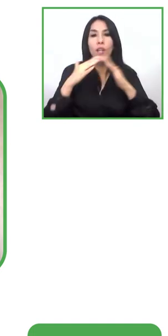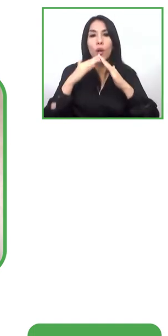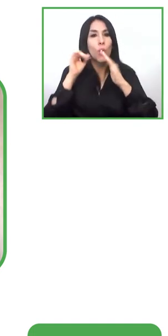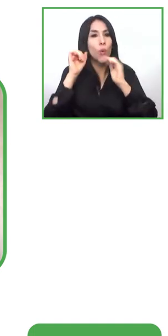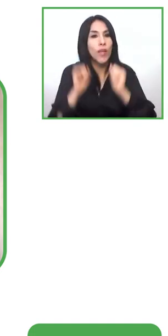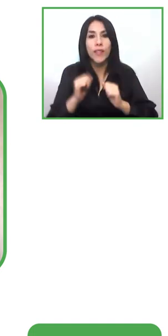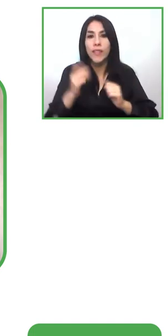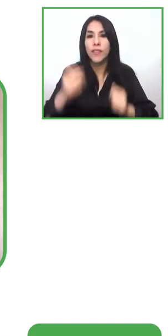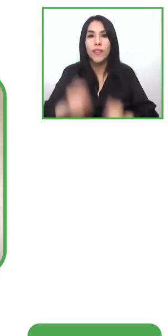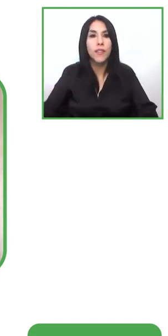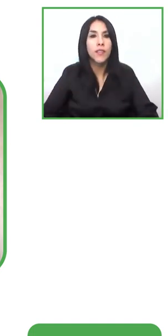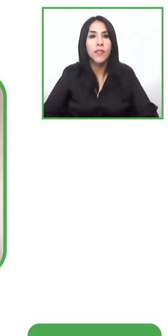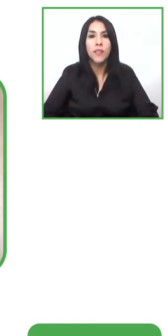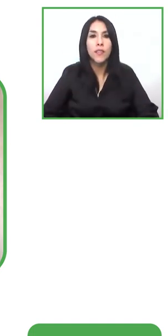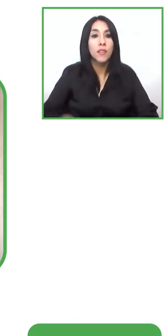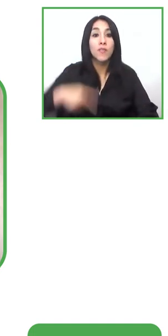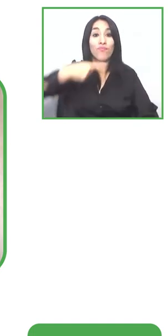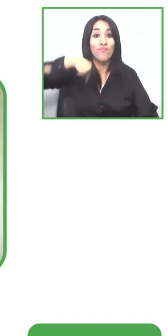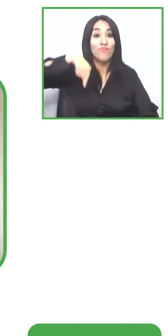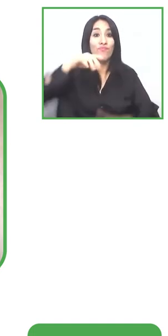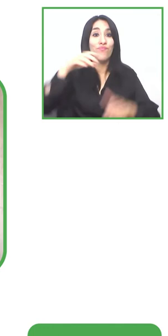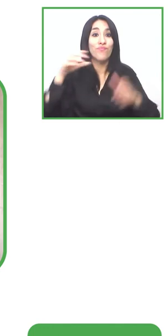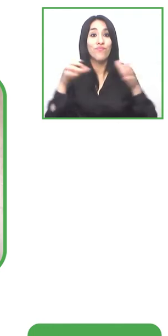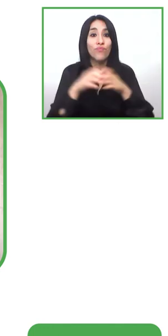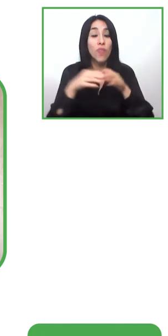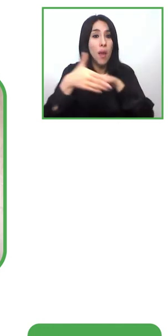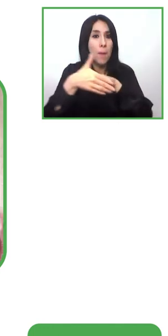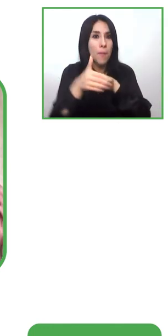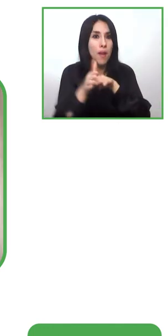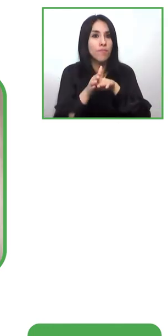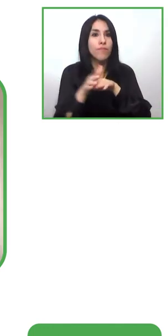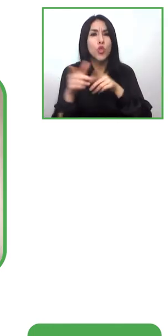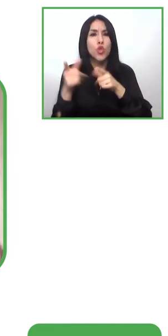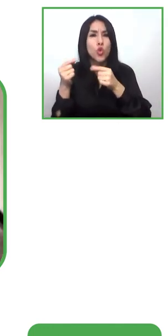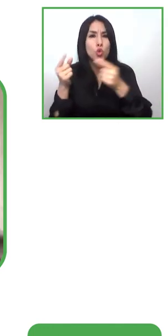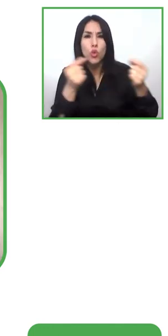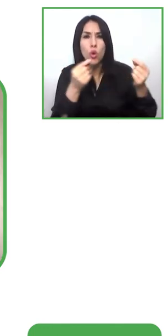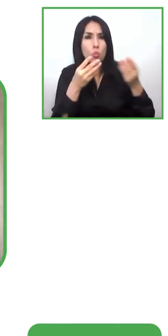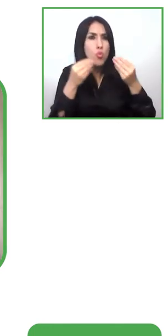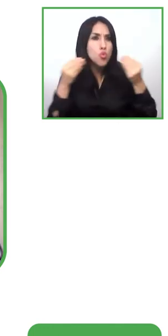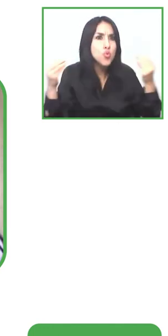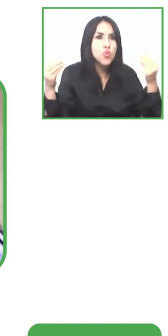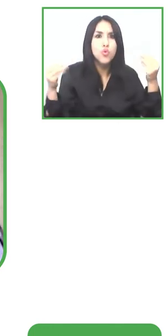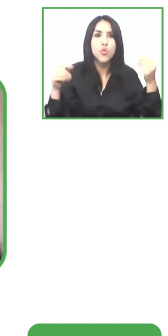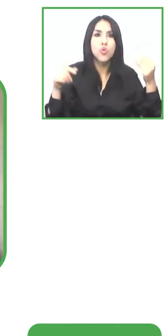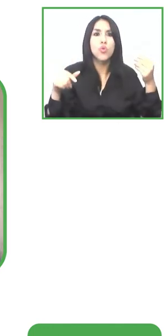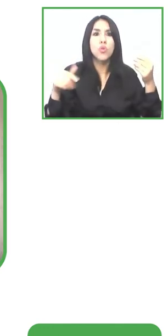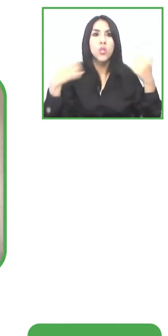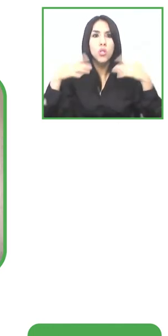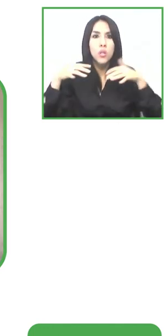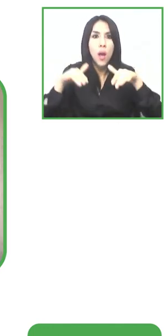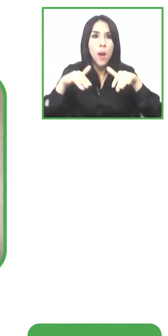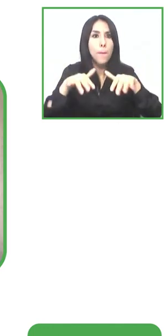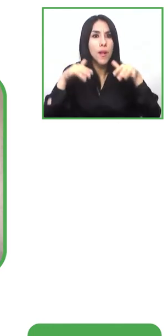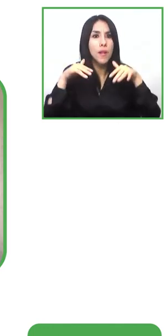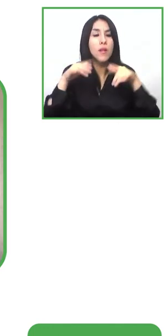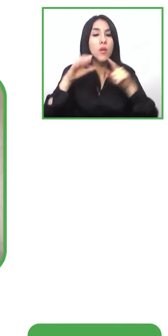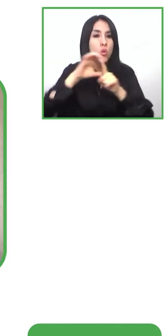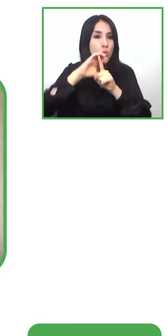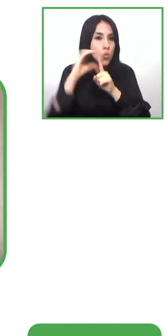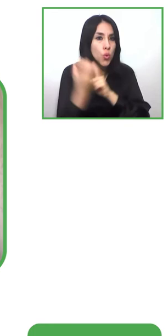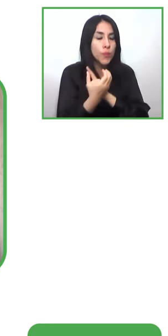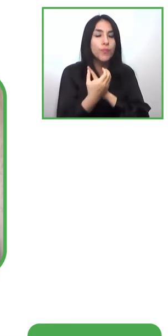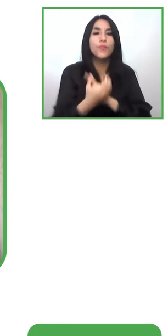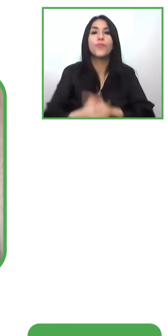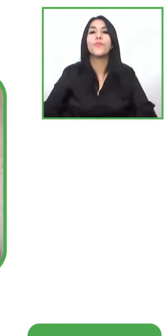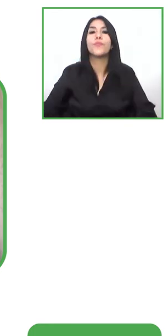completely. Slowly over time, we came out of that, and then we actually went into a second shutdown again. But the primary way that it's